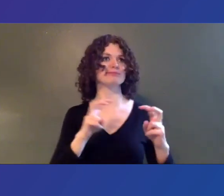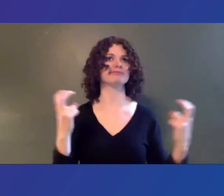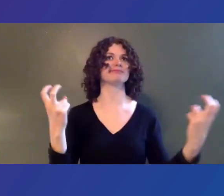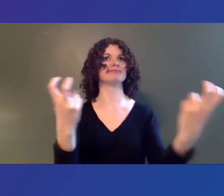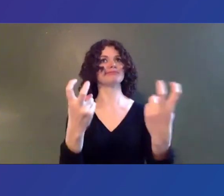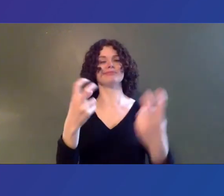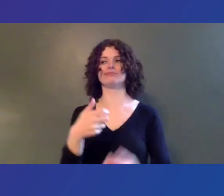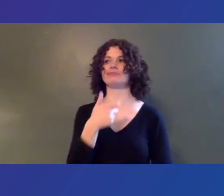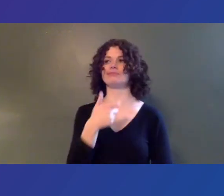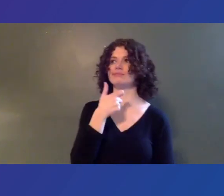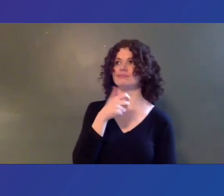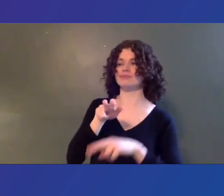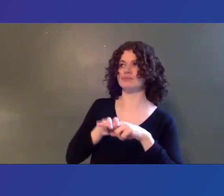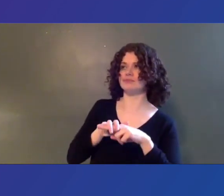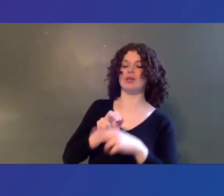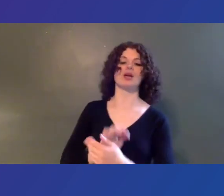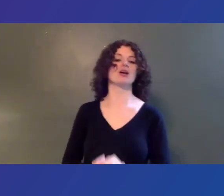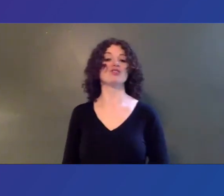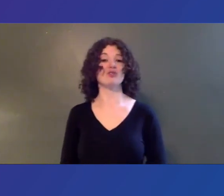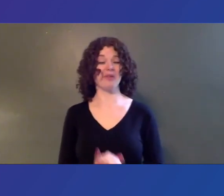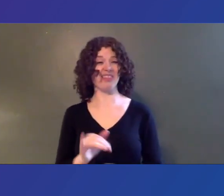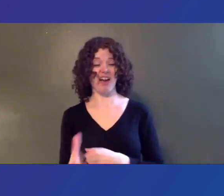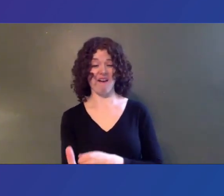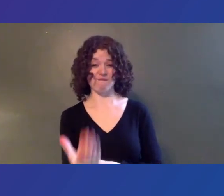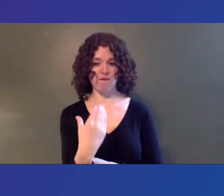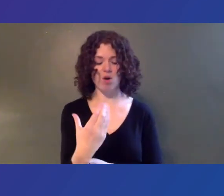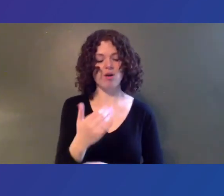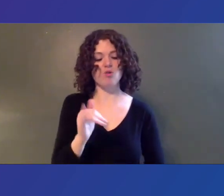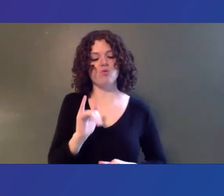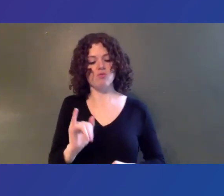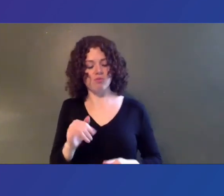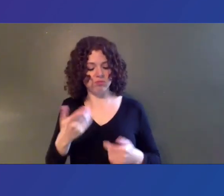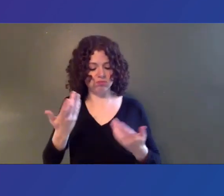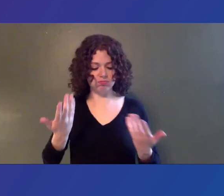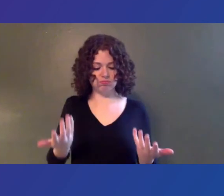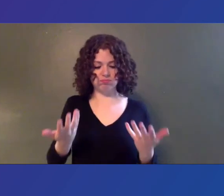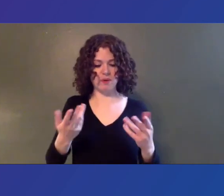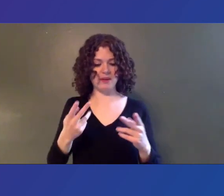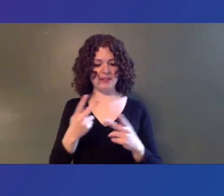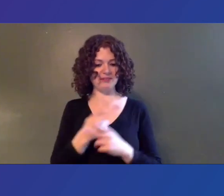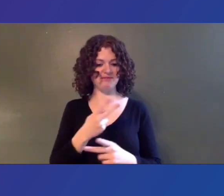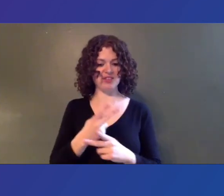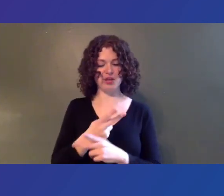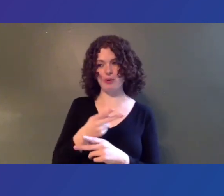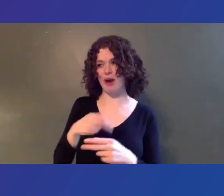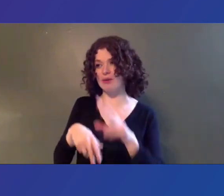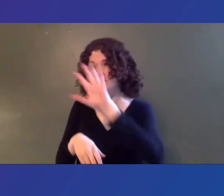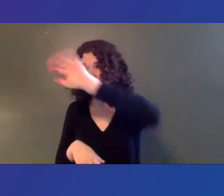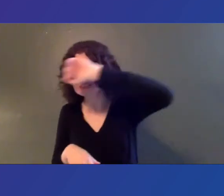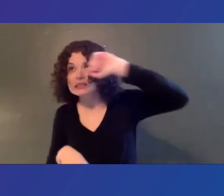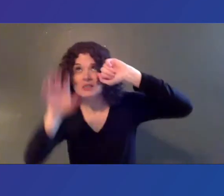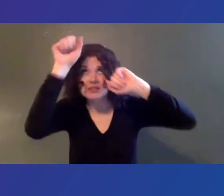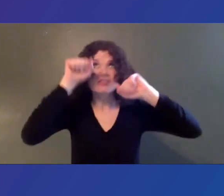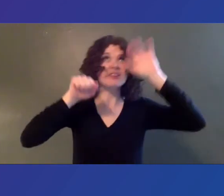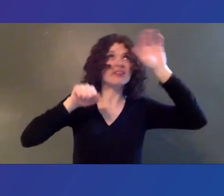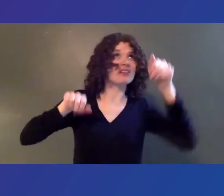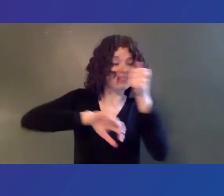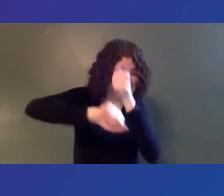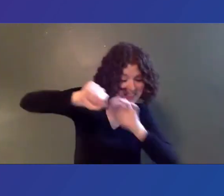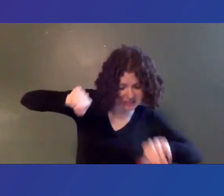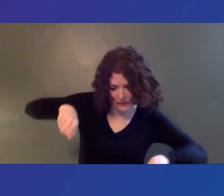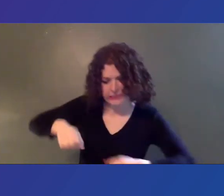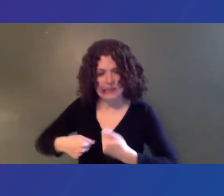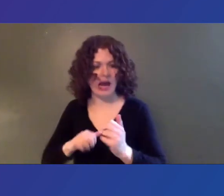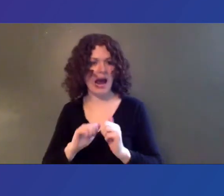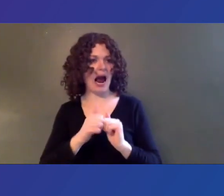So it forced us to look into, look under, look in, and look around to find ways in which dance